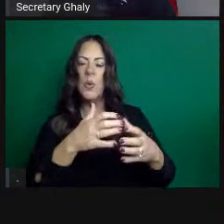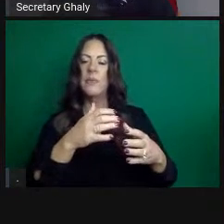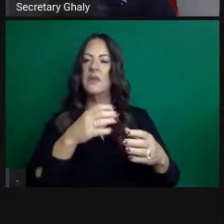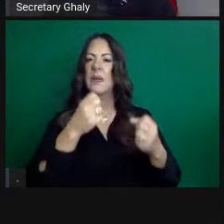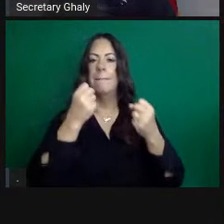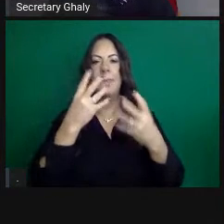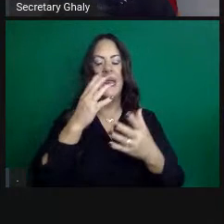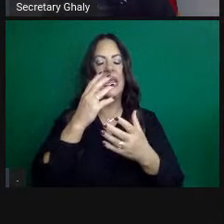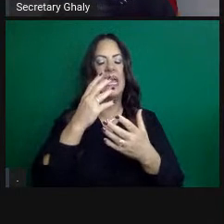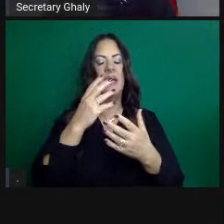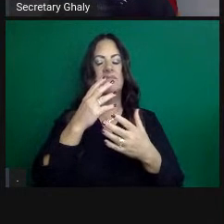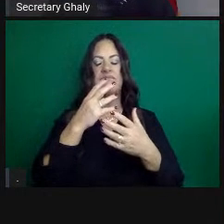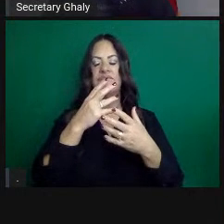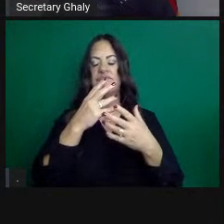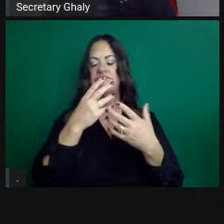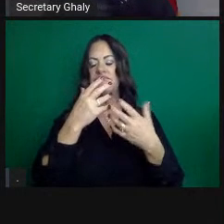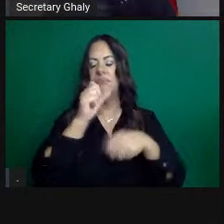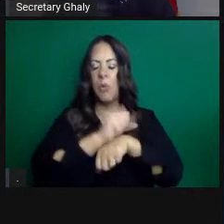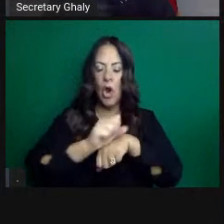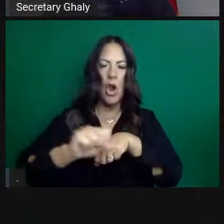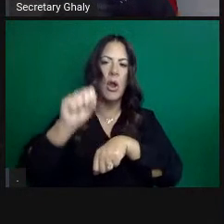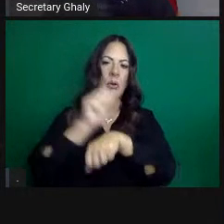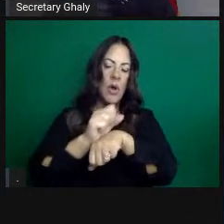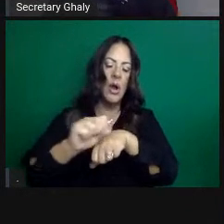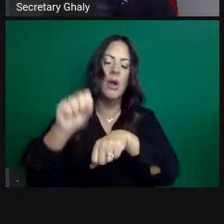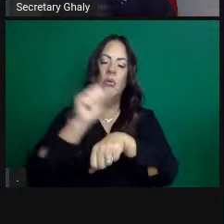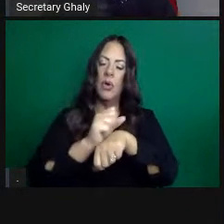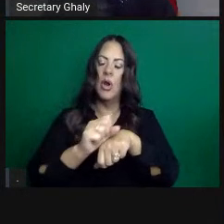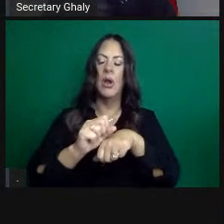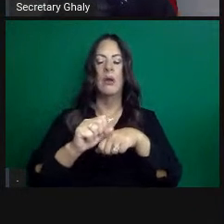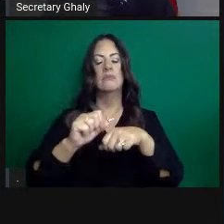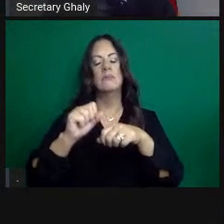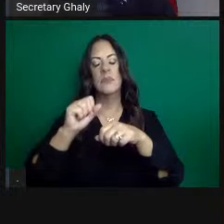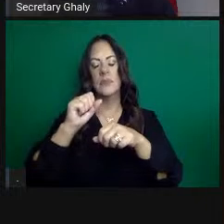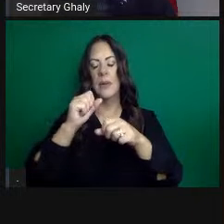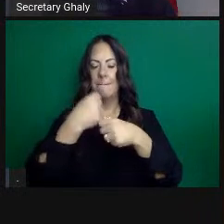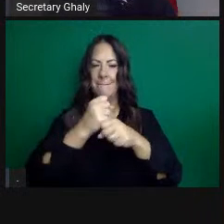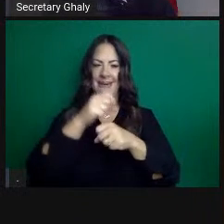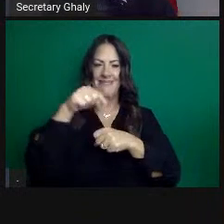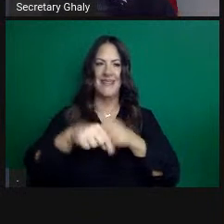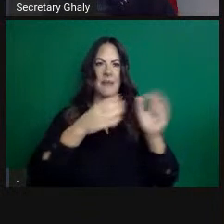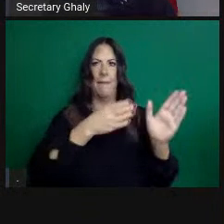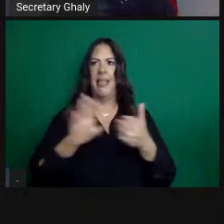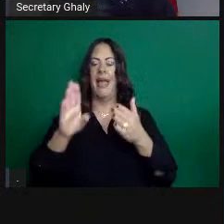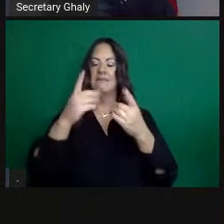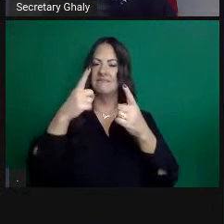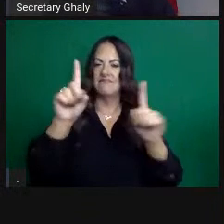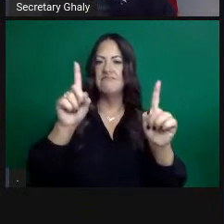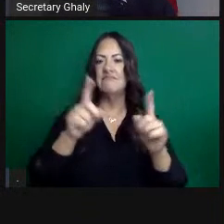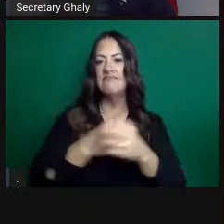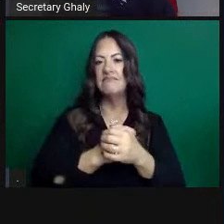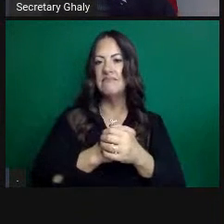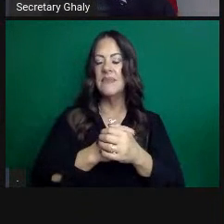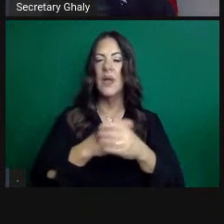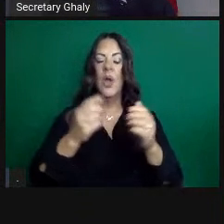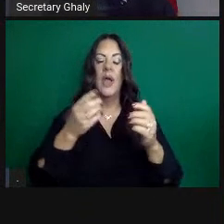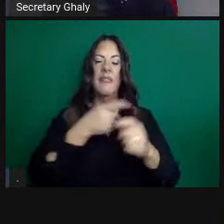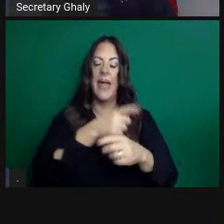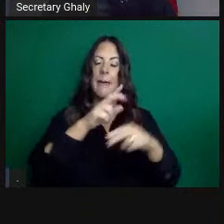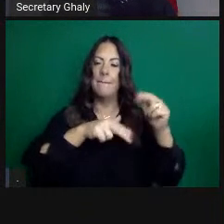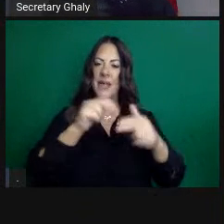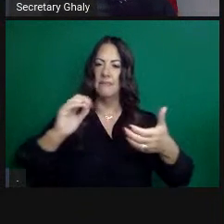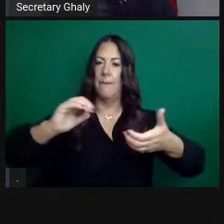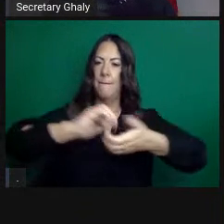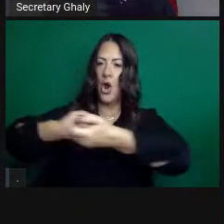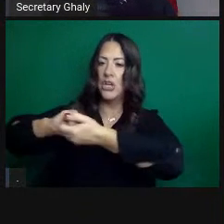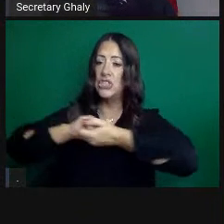upon hours, many emails to put this plan together, but really because of the partnership with our legislature and those leaders.